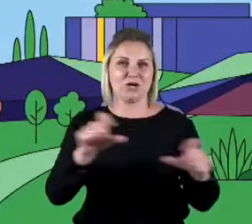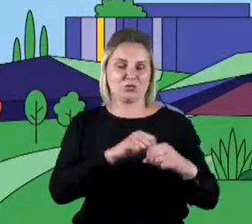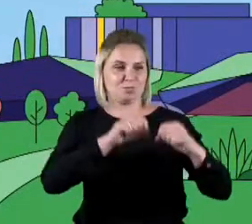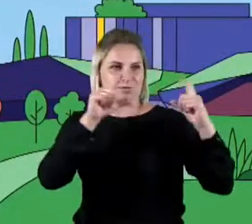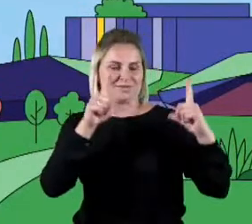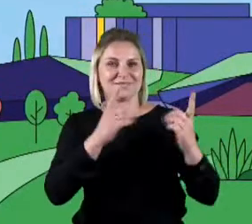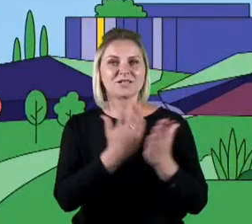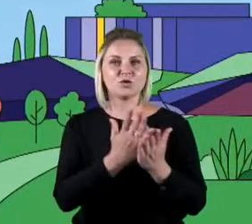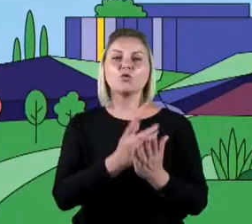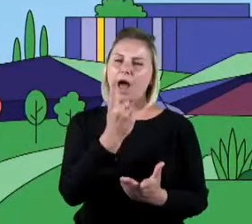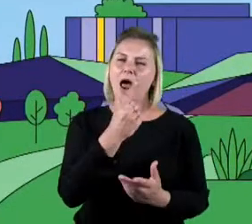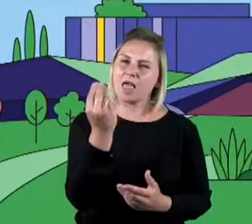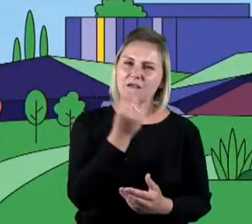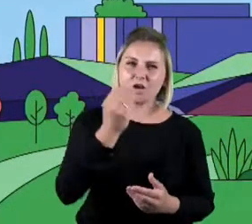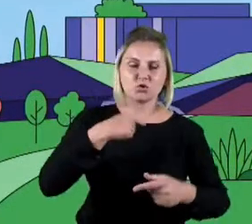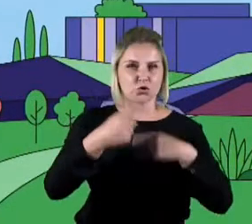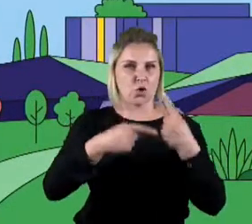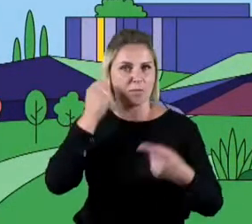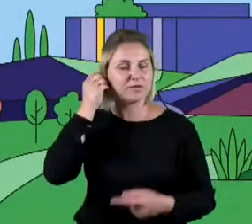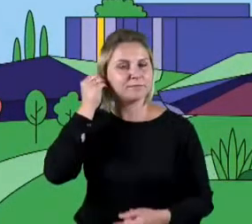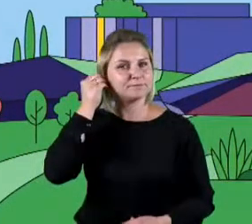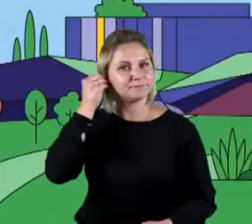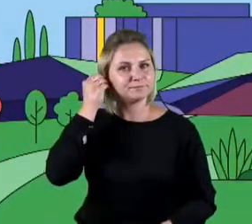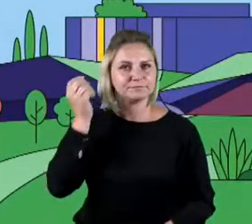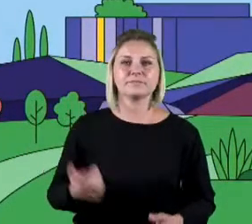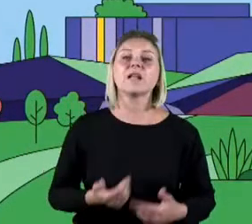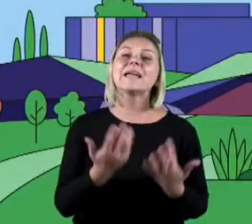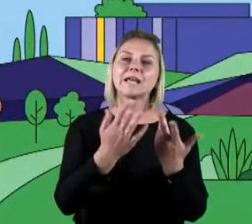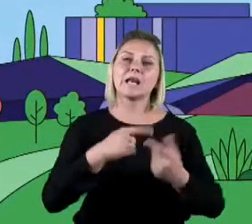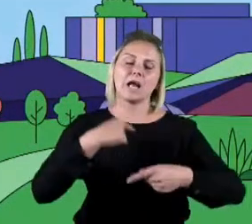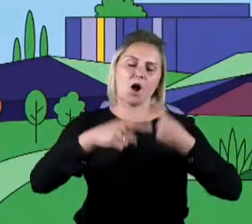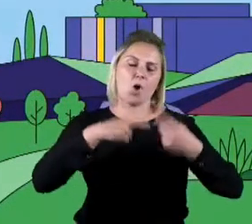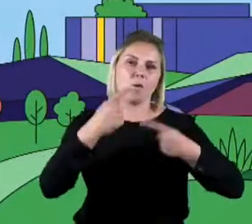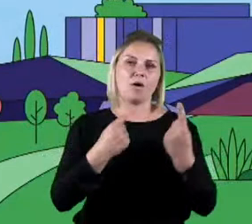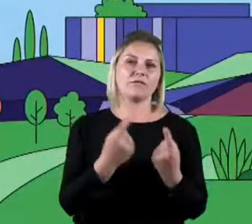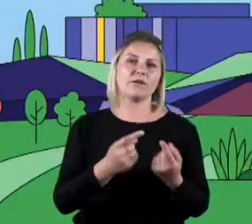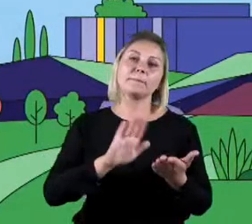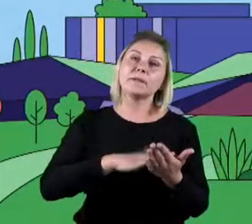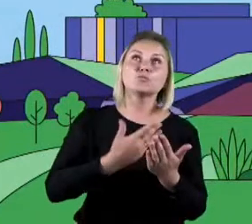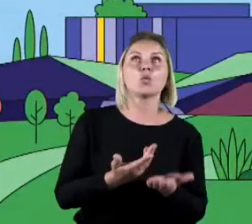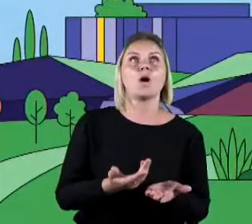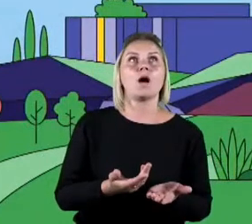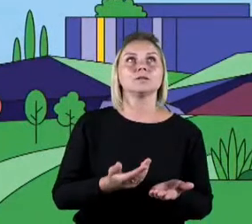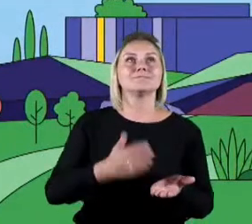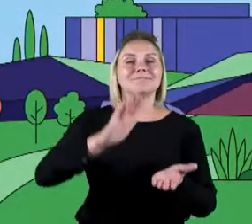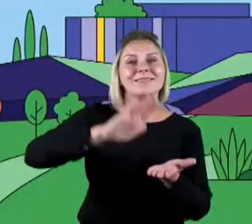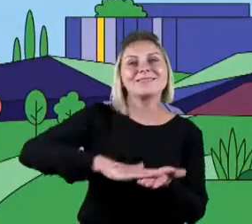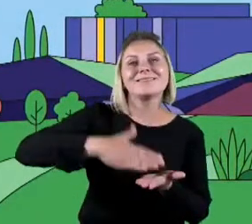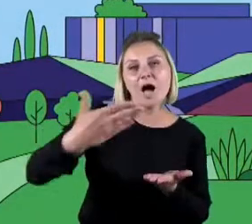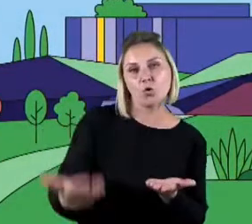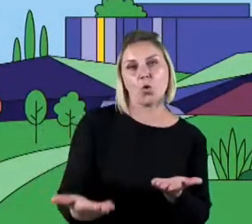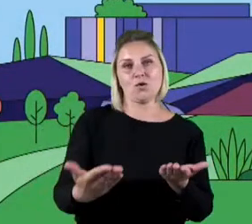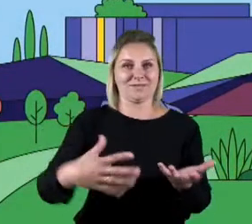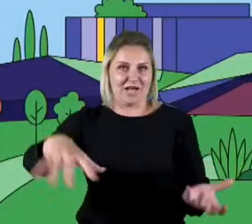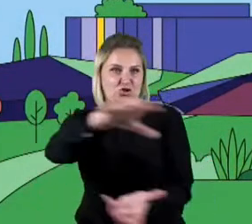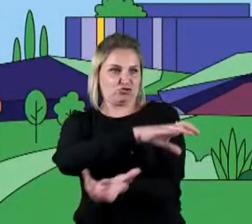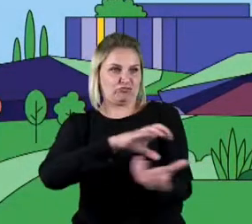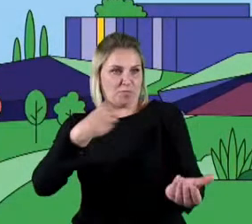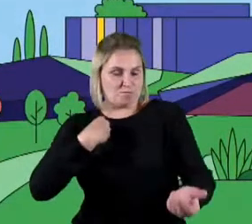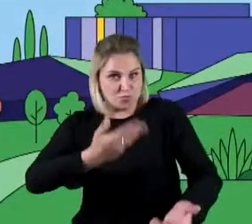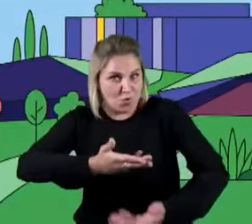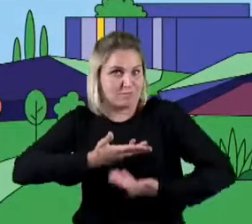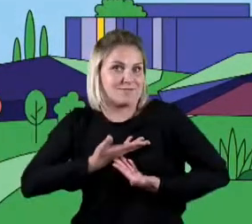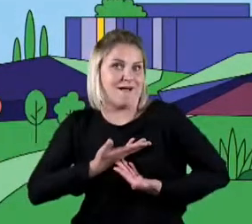to conclude my presentation, but one more thing about what we are doing now. Several awards